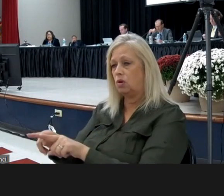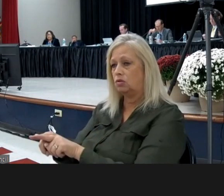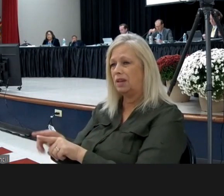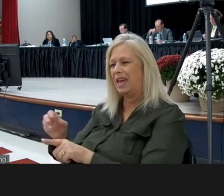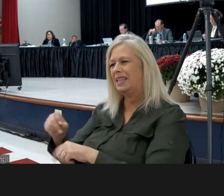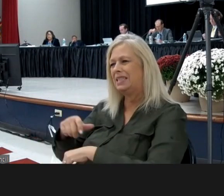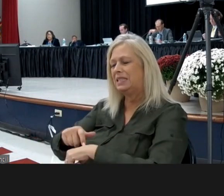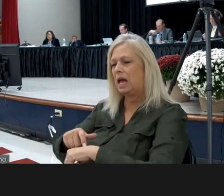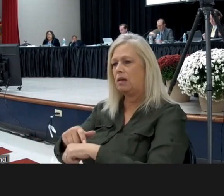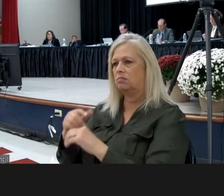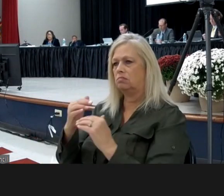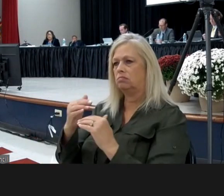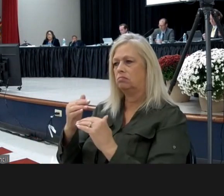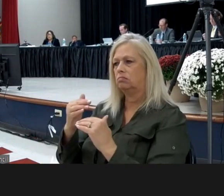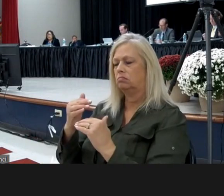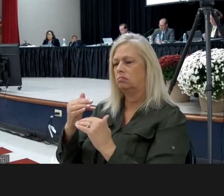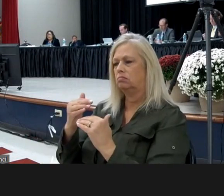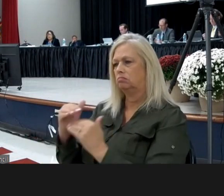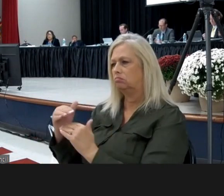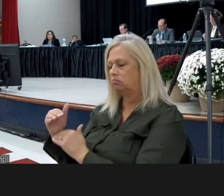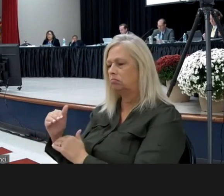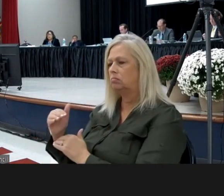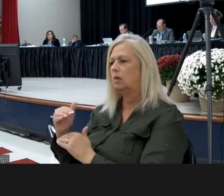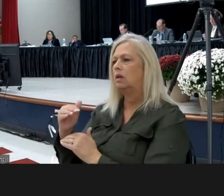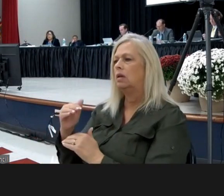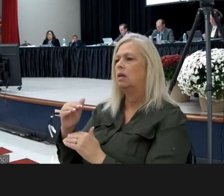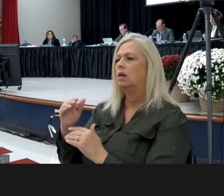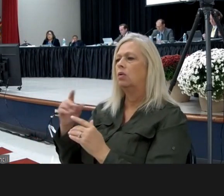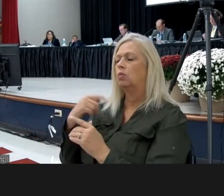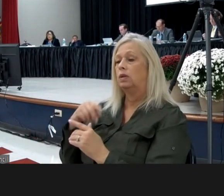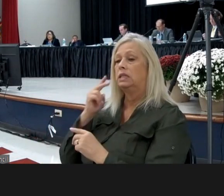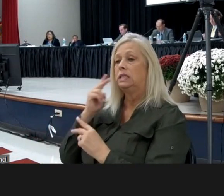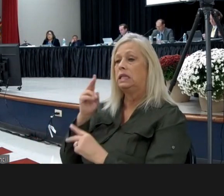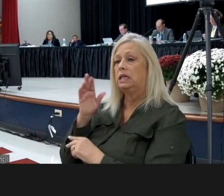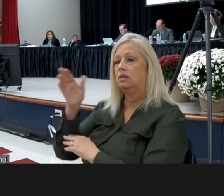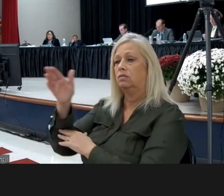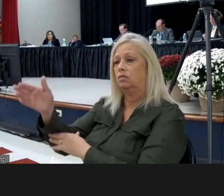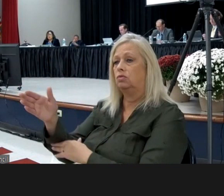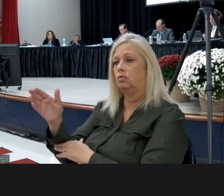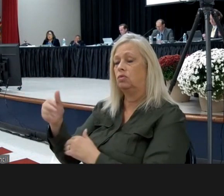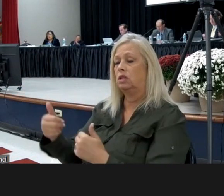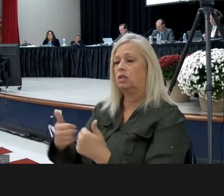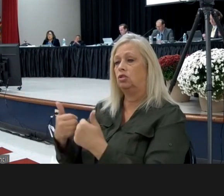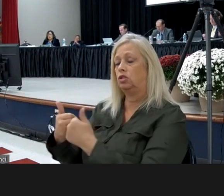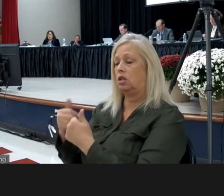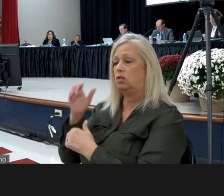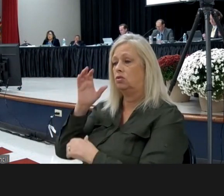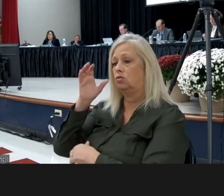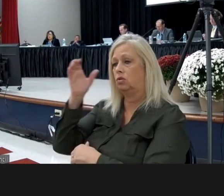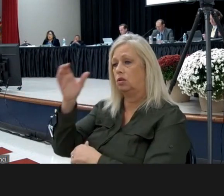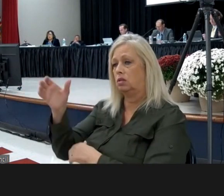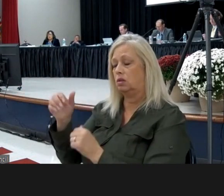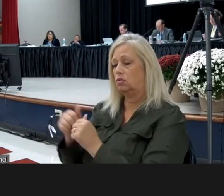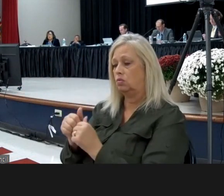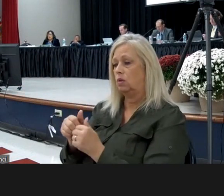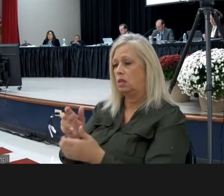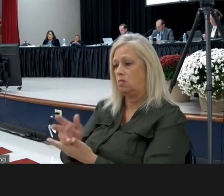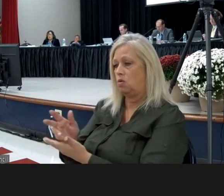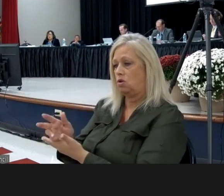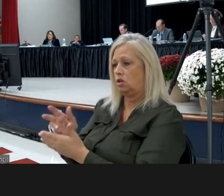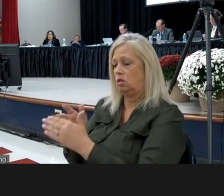that the force you to challenge this concept of hotel or parking